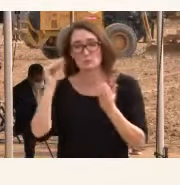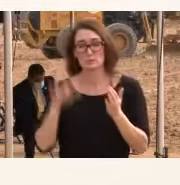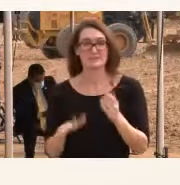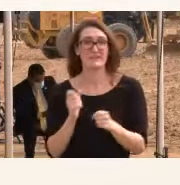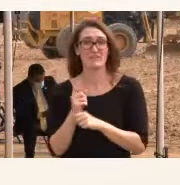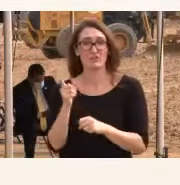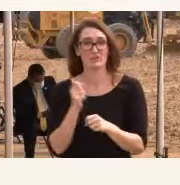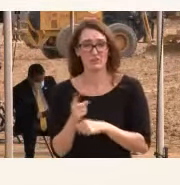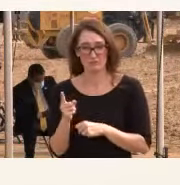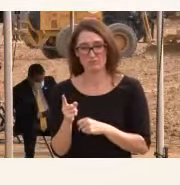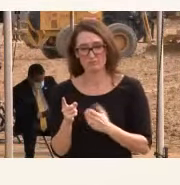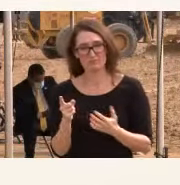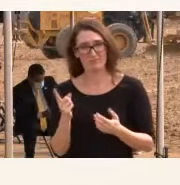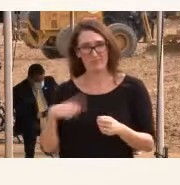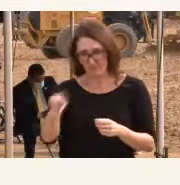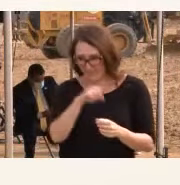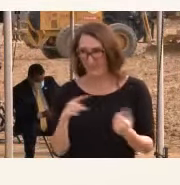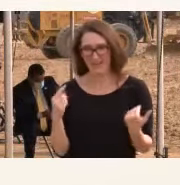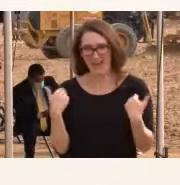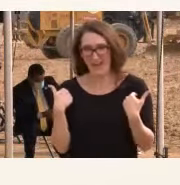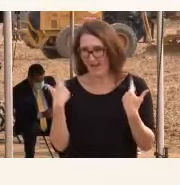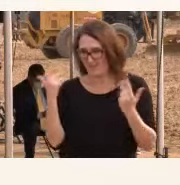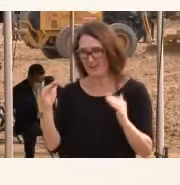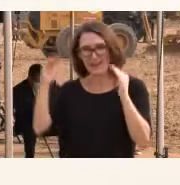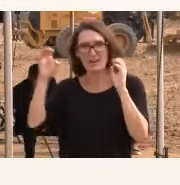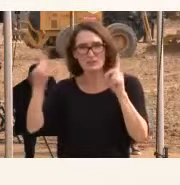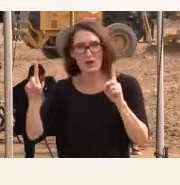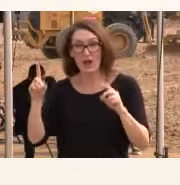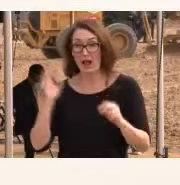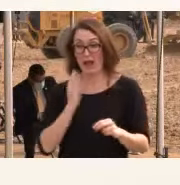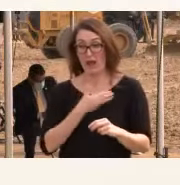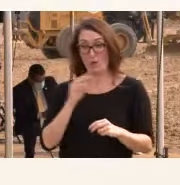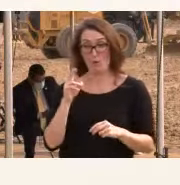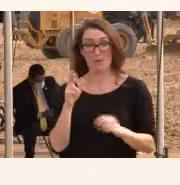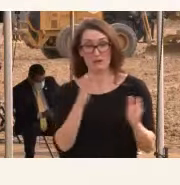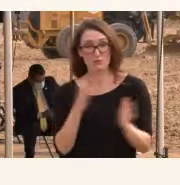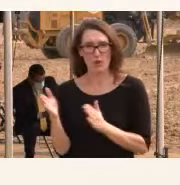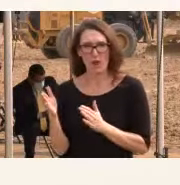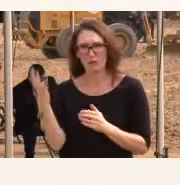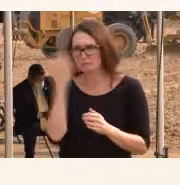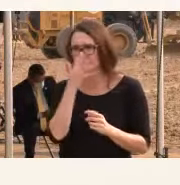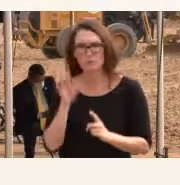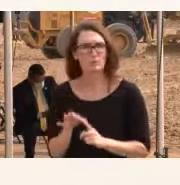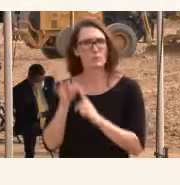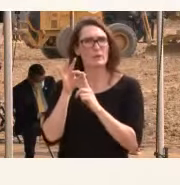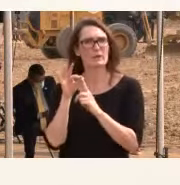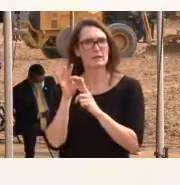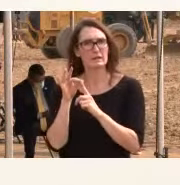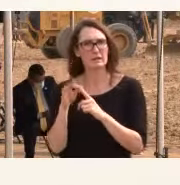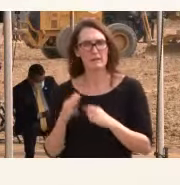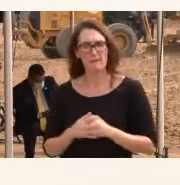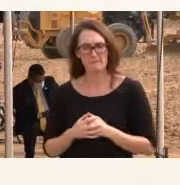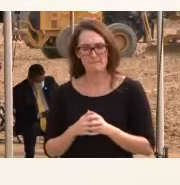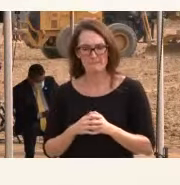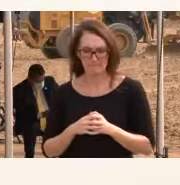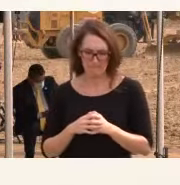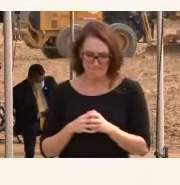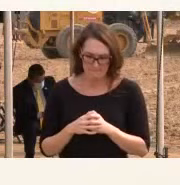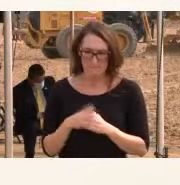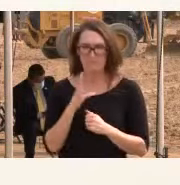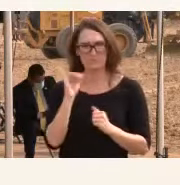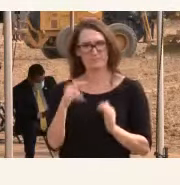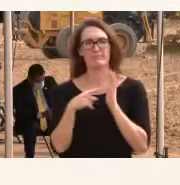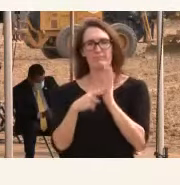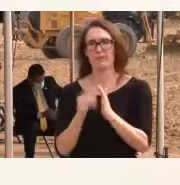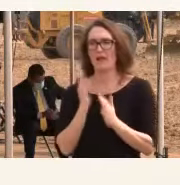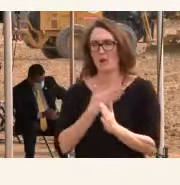3 million students with a higher education, this master plan is unique and therefore a reflection of a state's